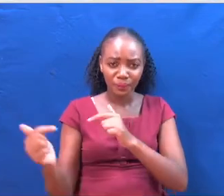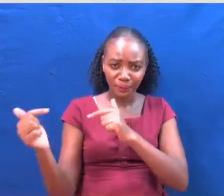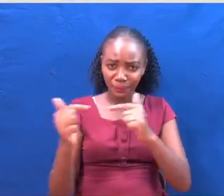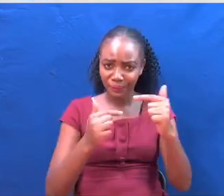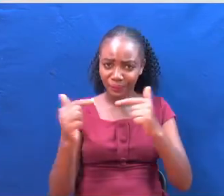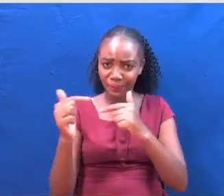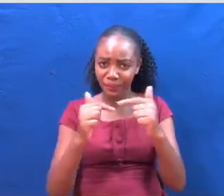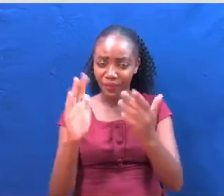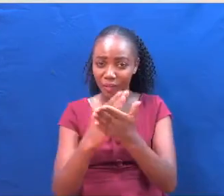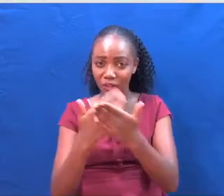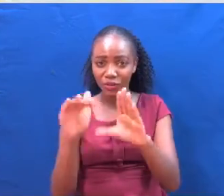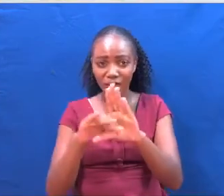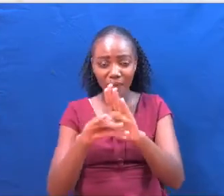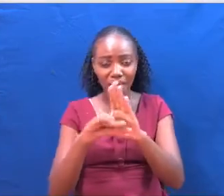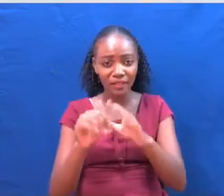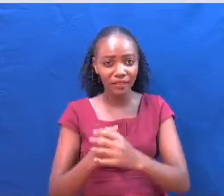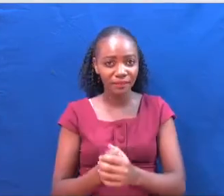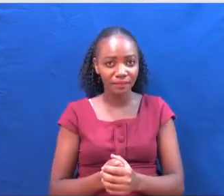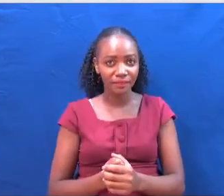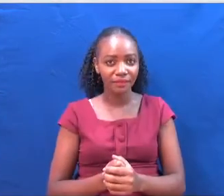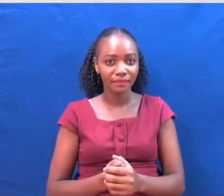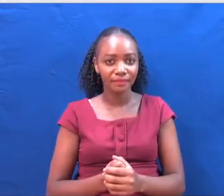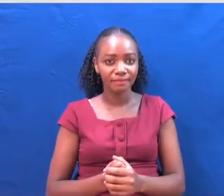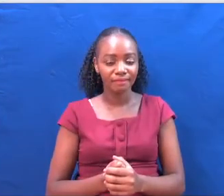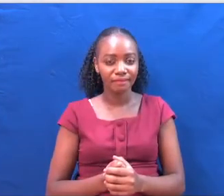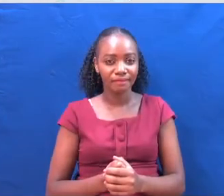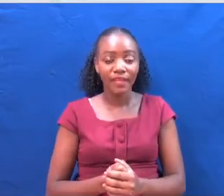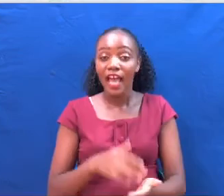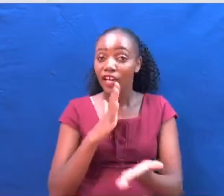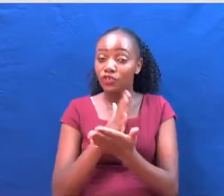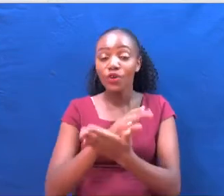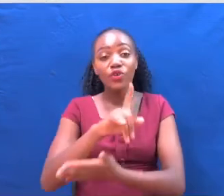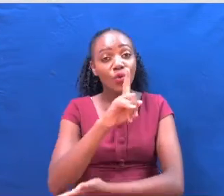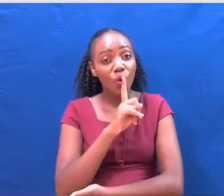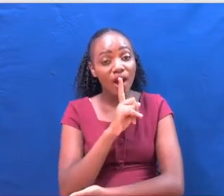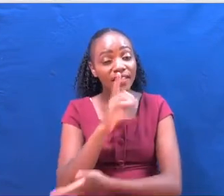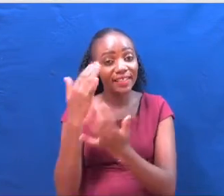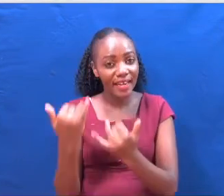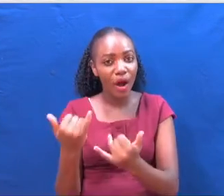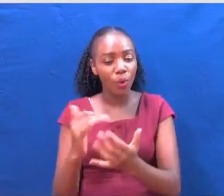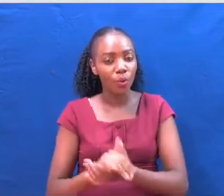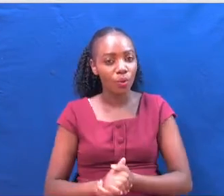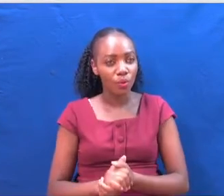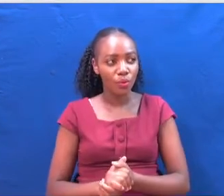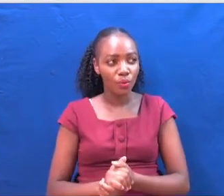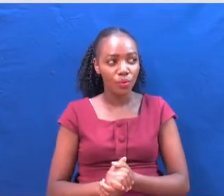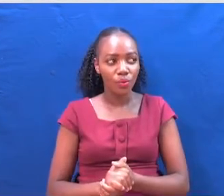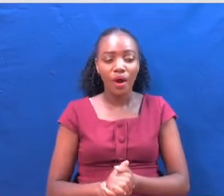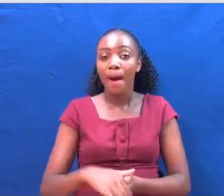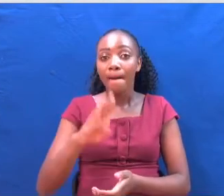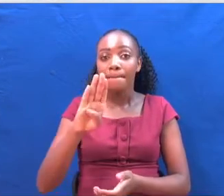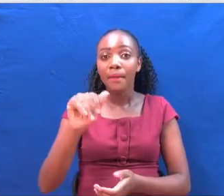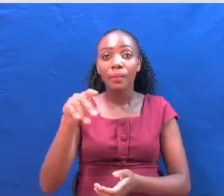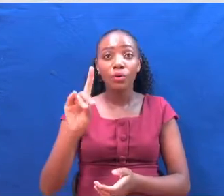your microphone. This side and I can see switch her. Off your so microphones like now. That is why I asked. Switch that off question. Your microphones. Chairman, I think education Babu, switch important. Off